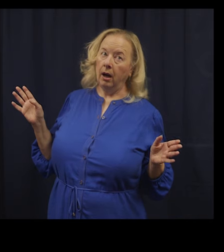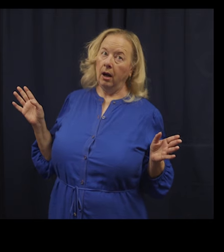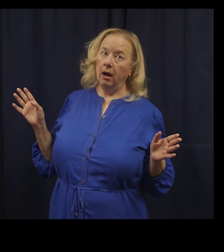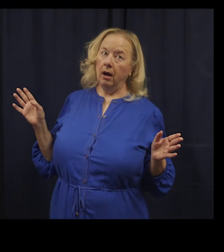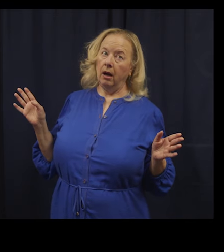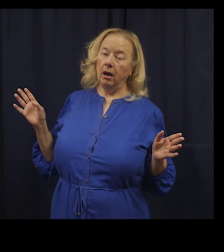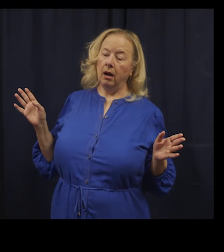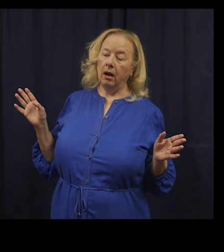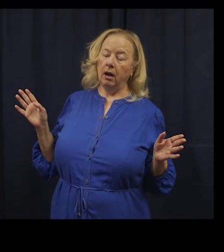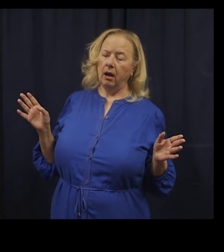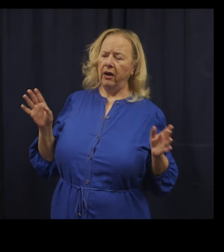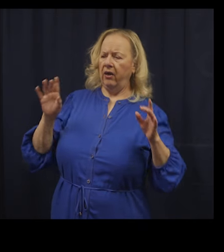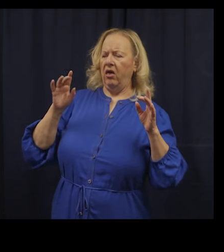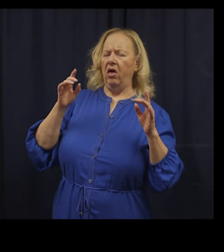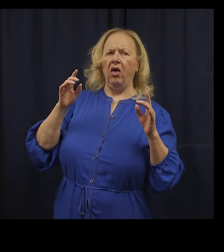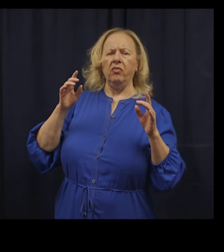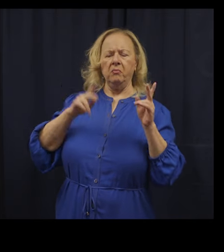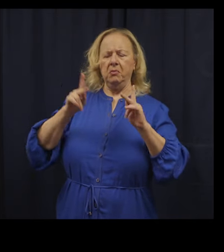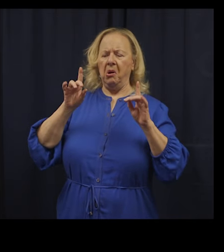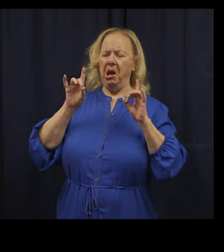And they hated the manna.